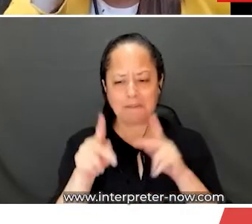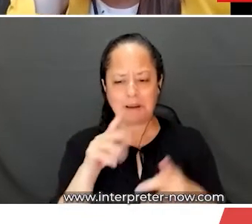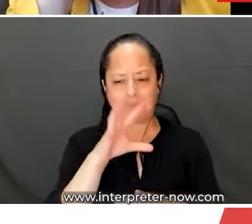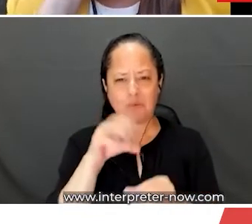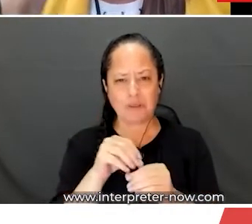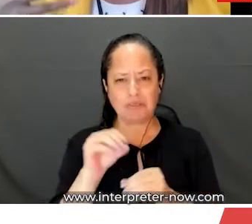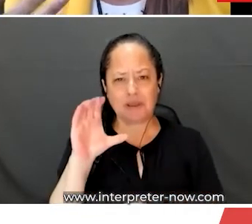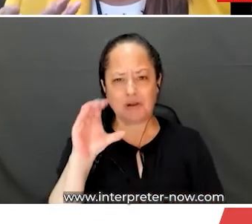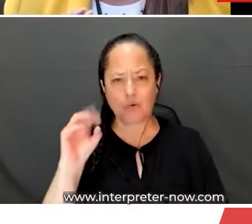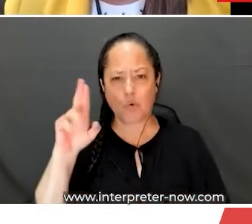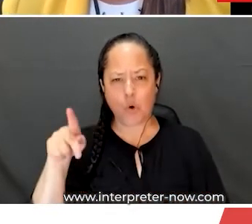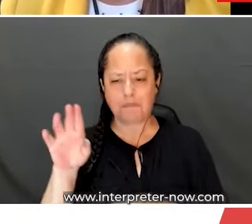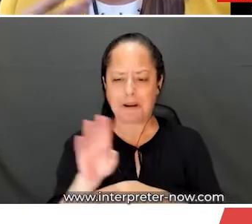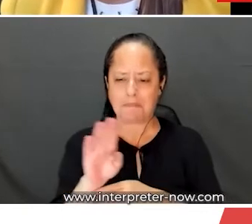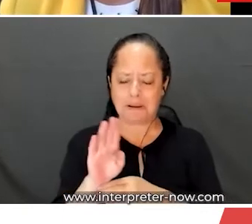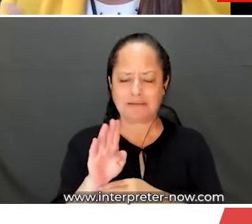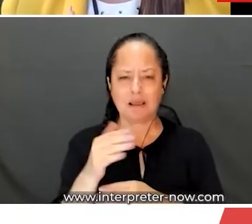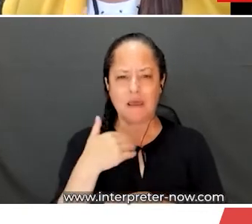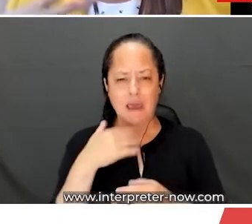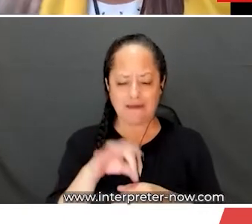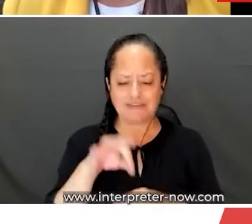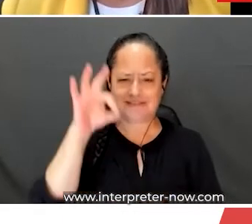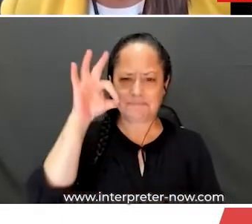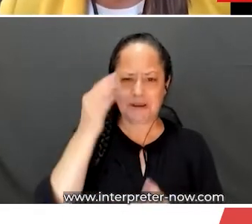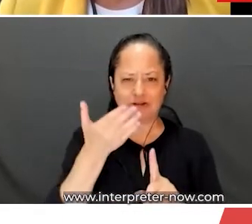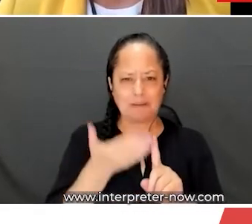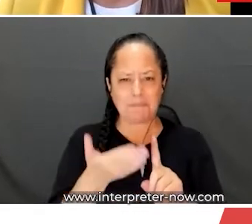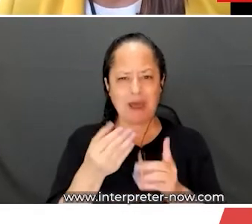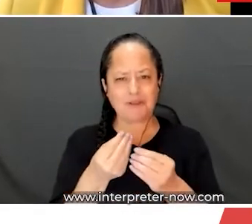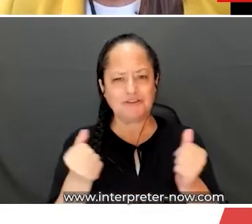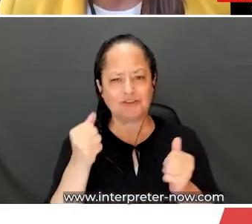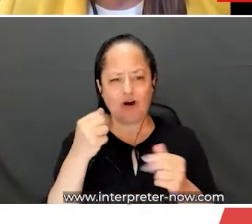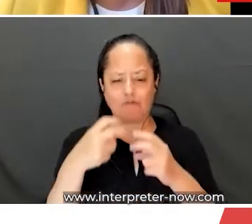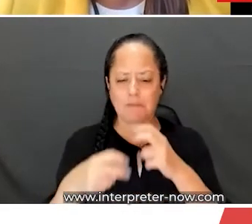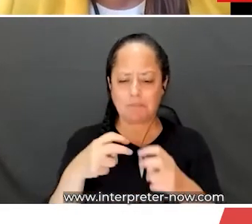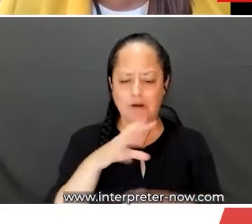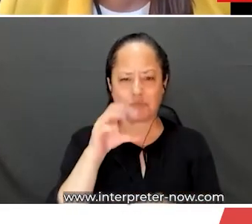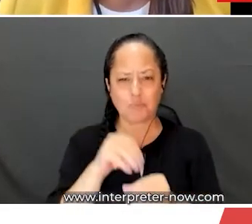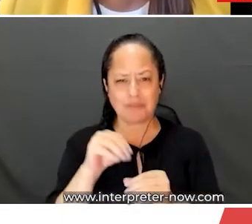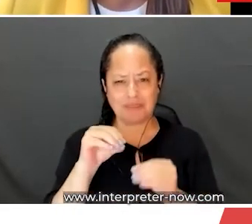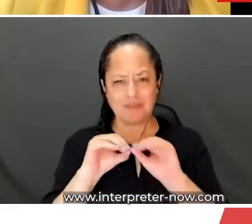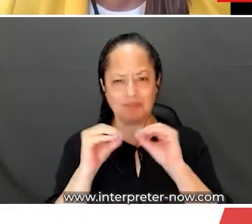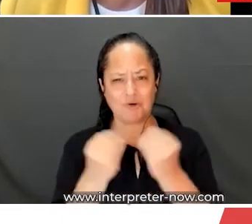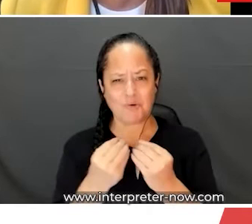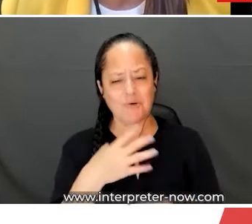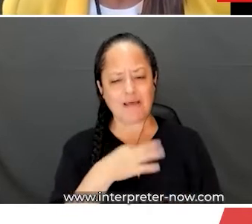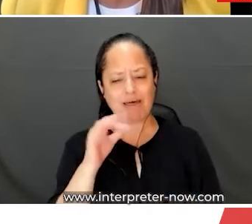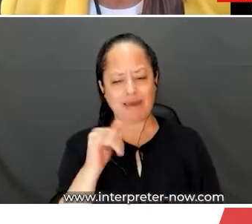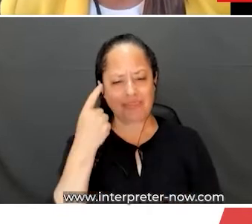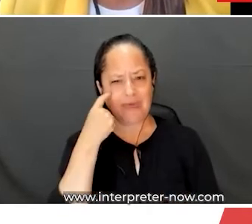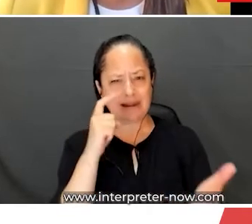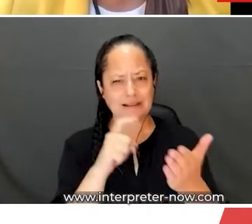within businesses that have this entrepreneurial spirit about them that are solving problems within their organization. And so I love that acknowledgement. Thank you